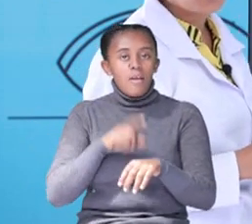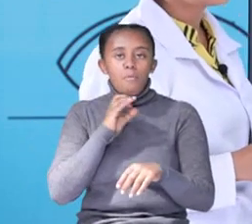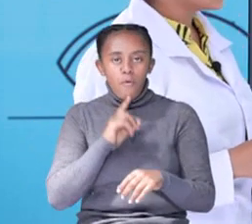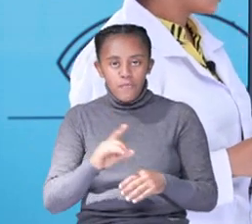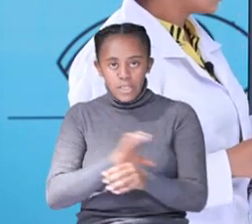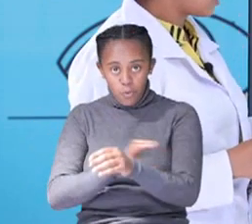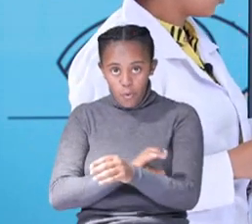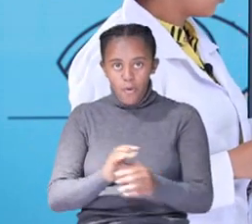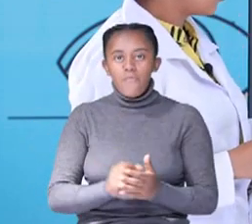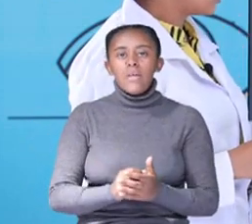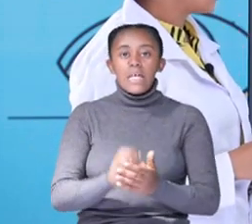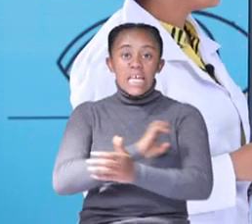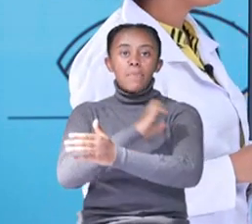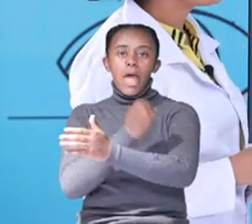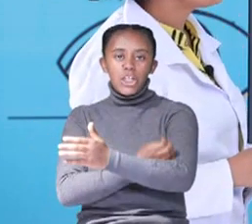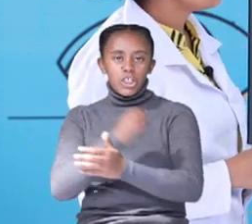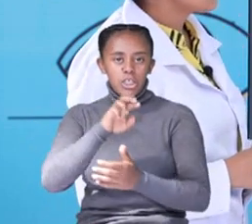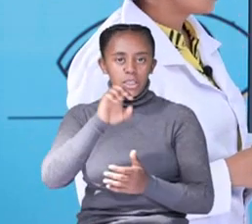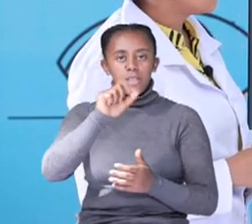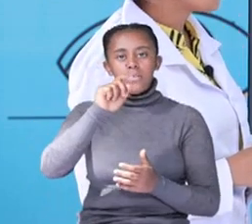respiration or at the time of